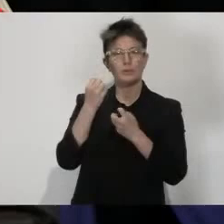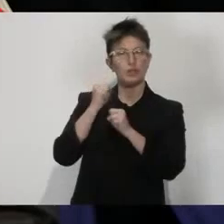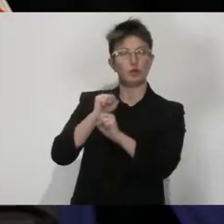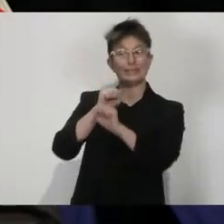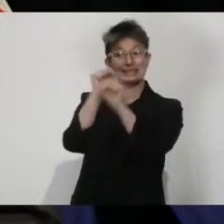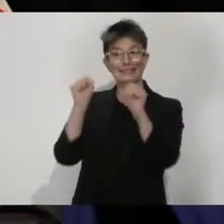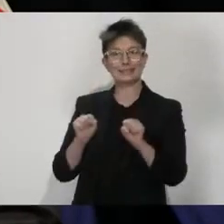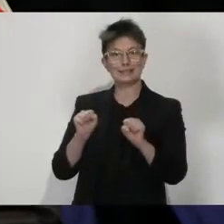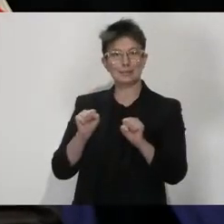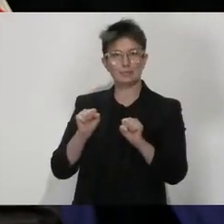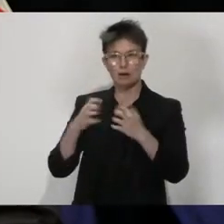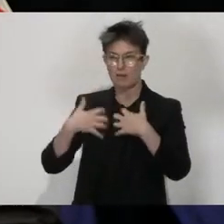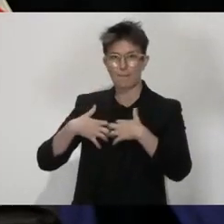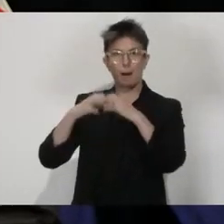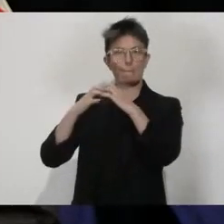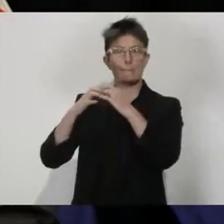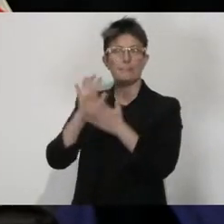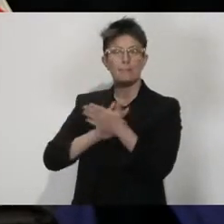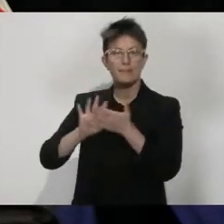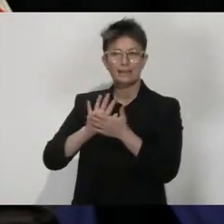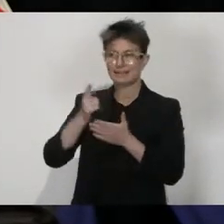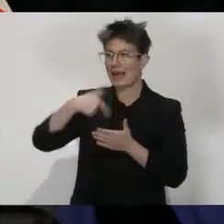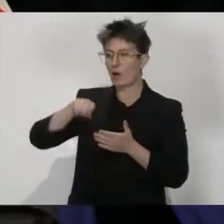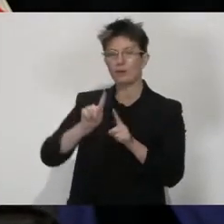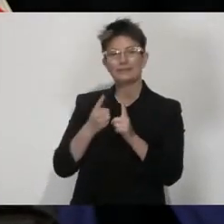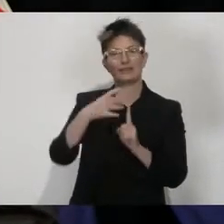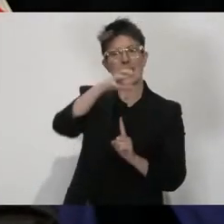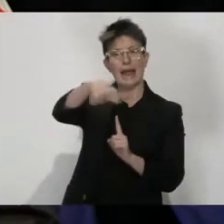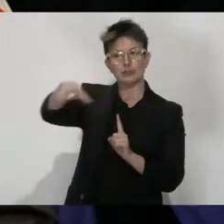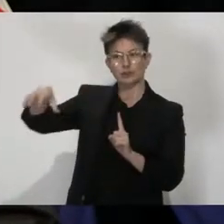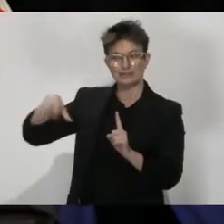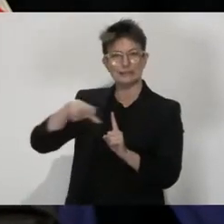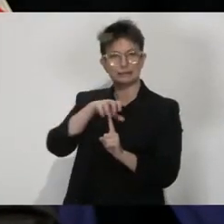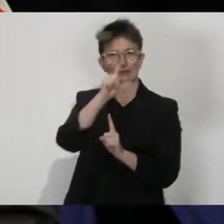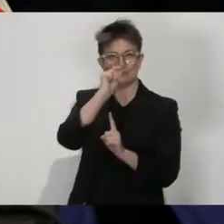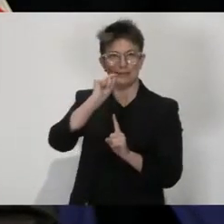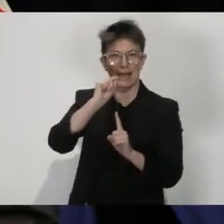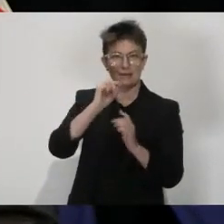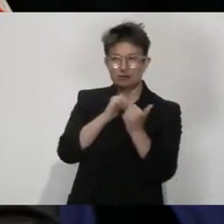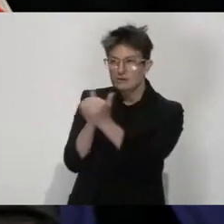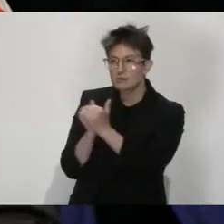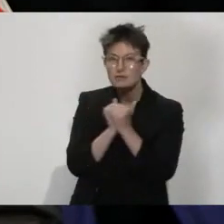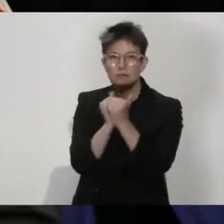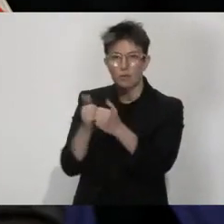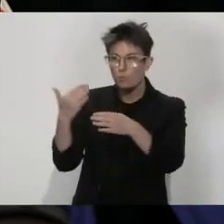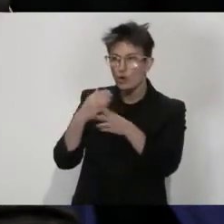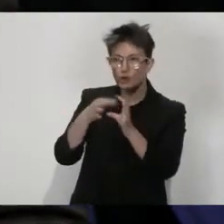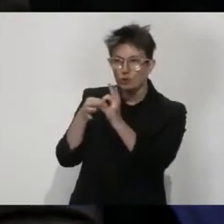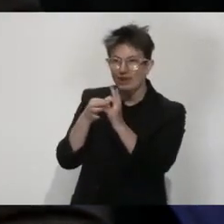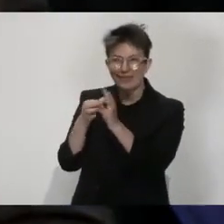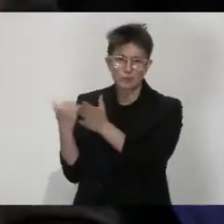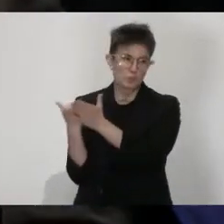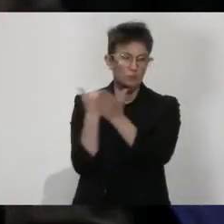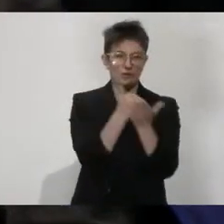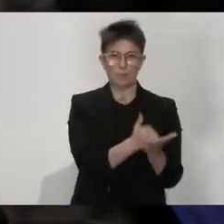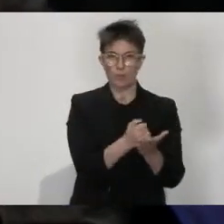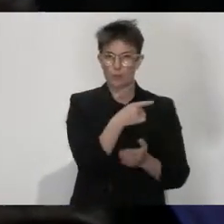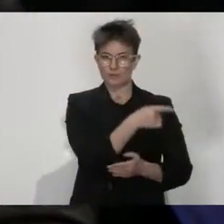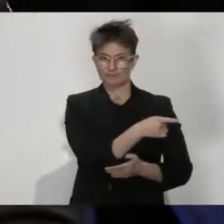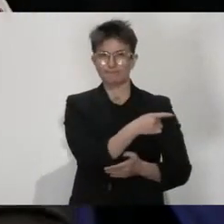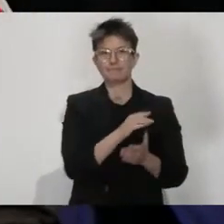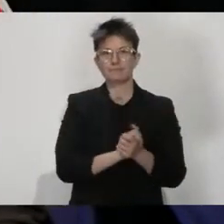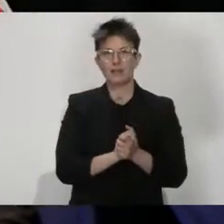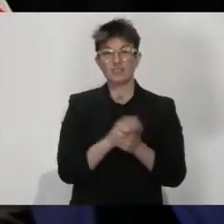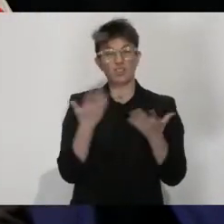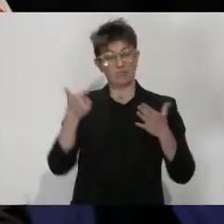which ensures coordination between agencies in order that we support the NZX. As I said, you'll understand I can't go into much